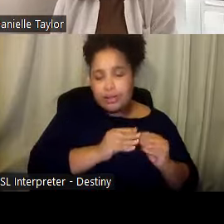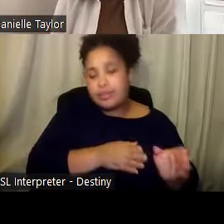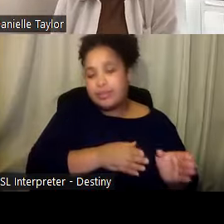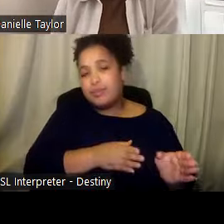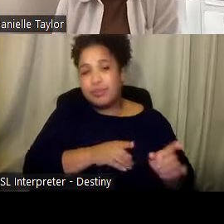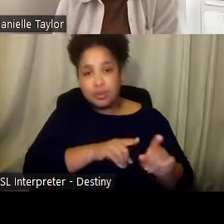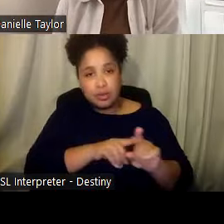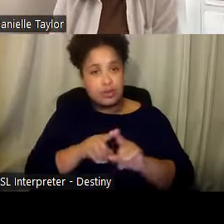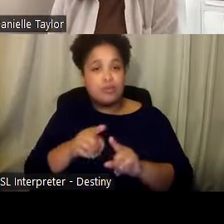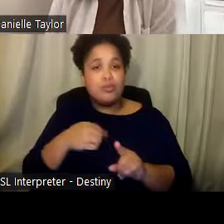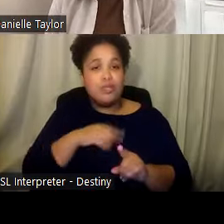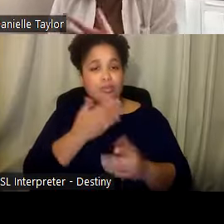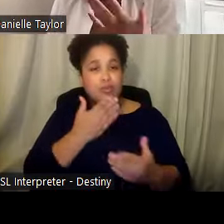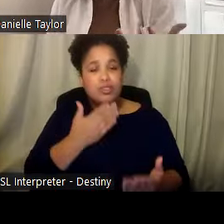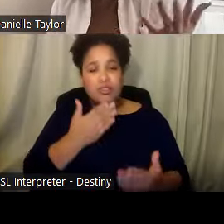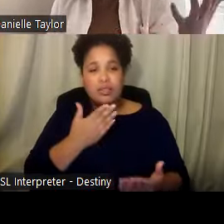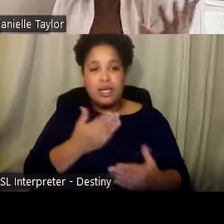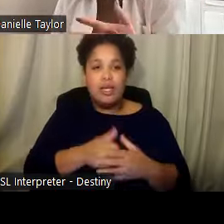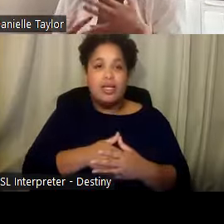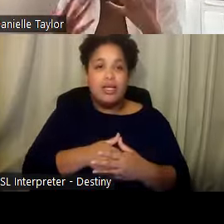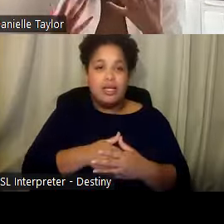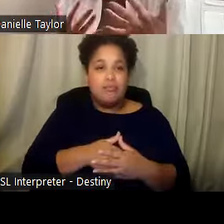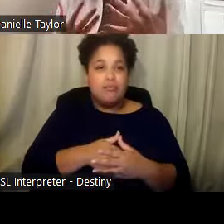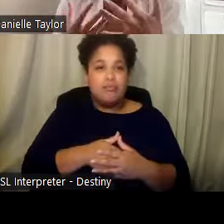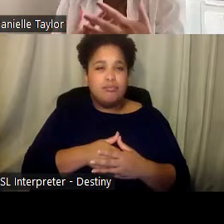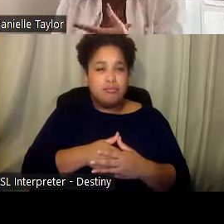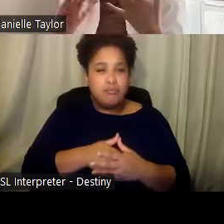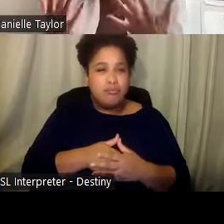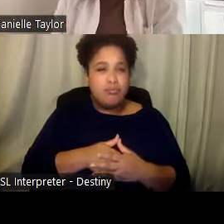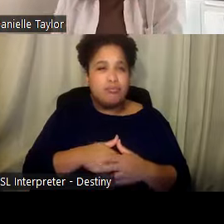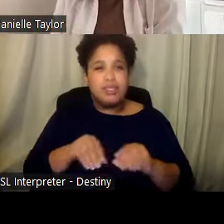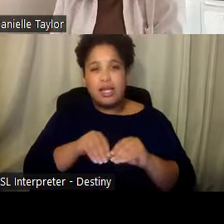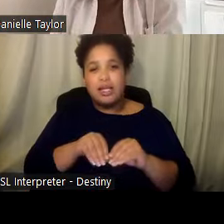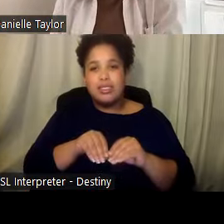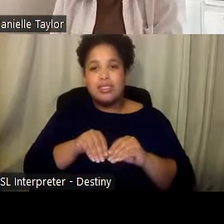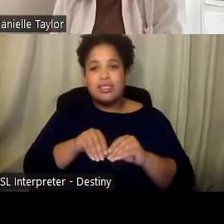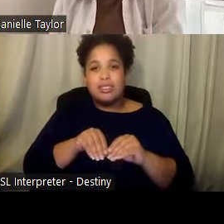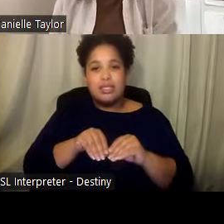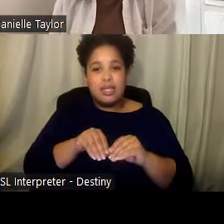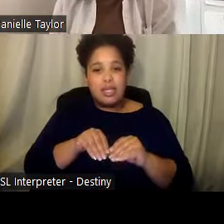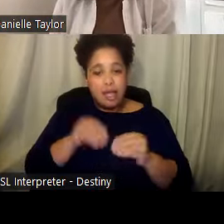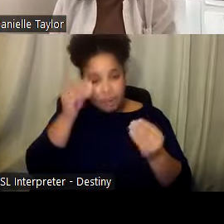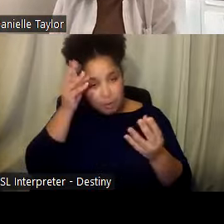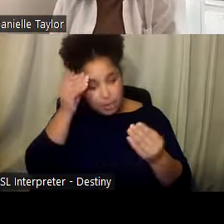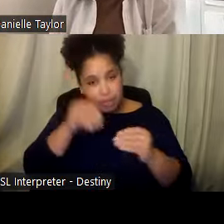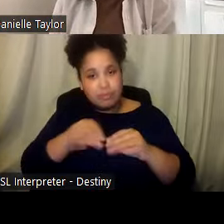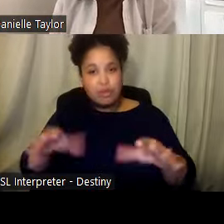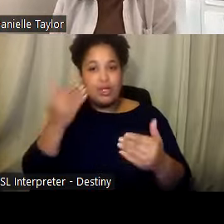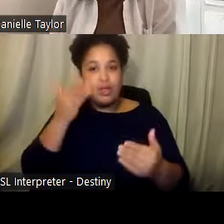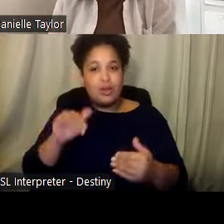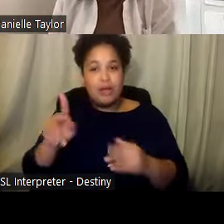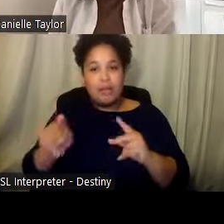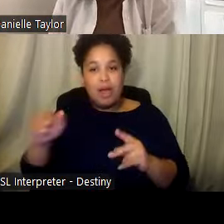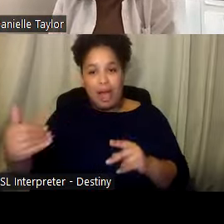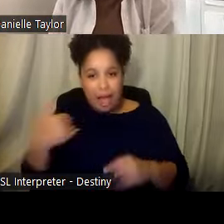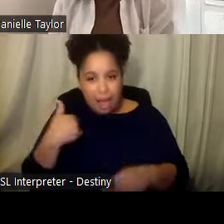We always appreciate kind of potentiation of our information. We have our listservs, but we all know We all know that everyone on this call has a network that might be interested